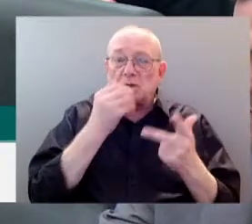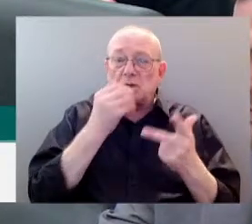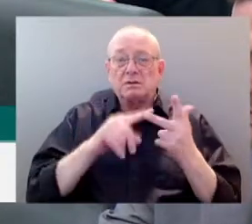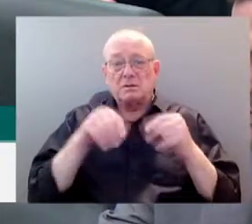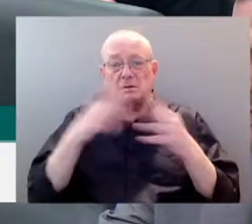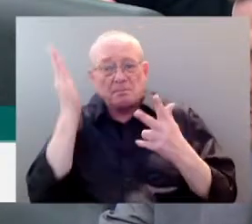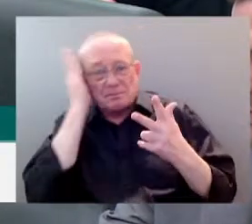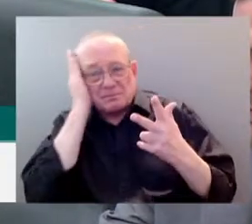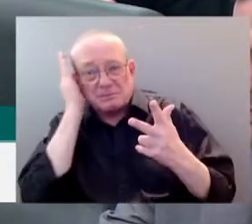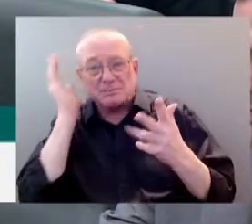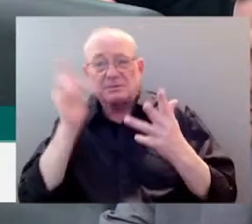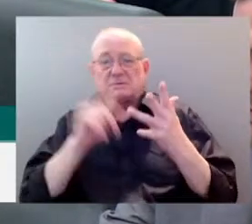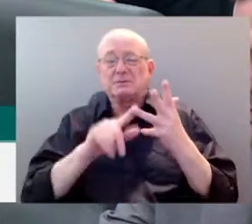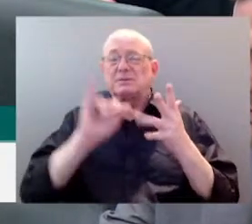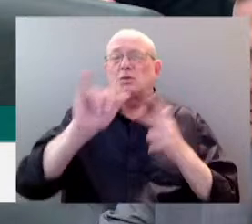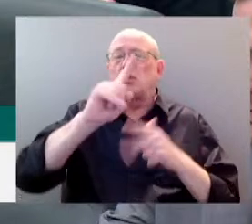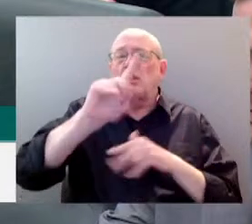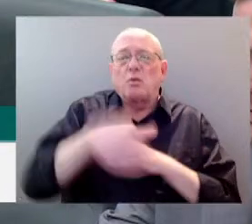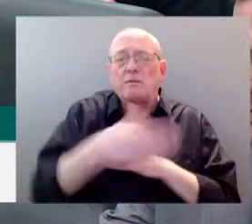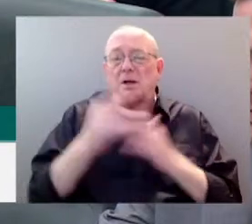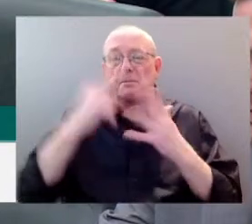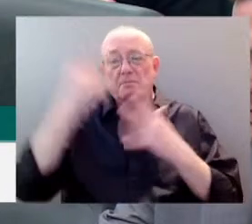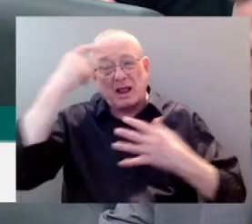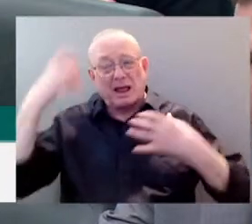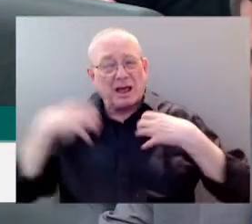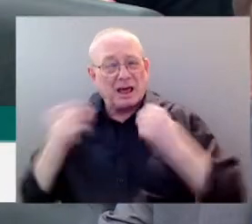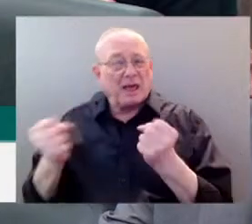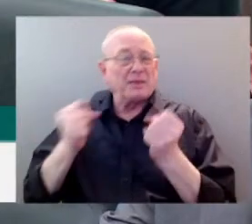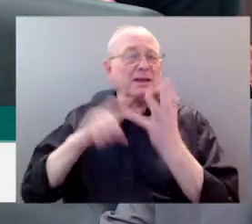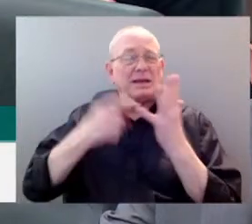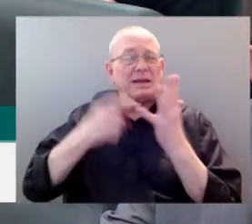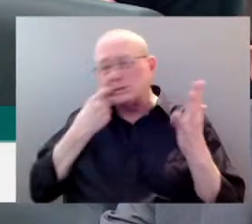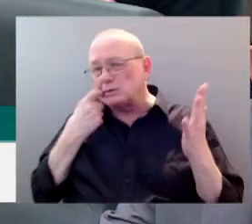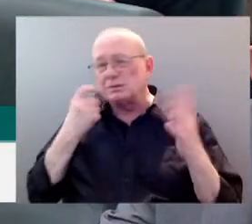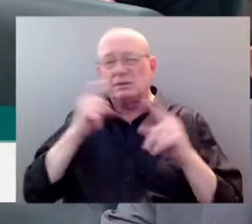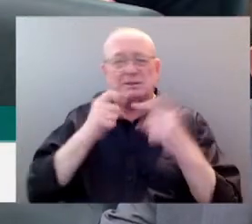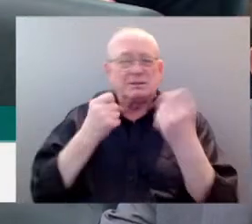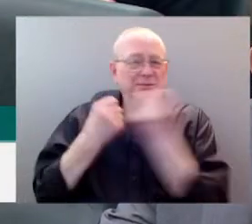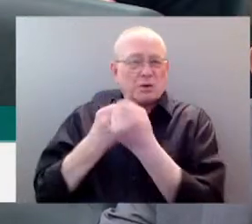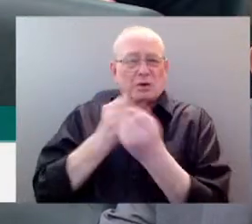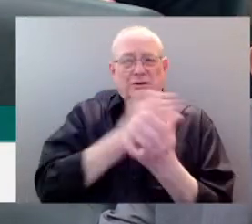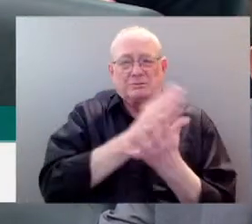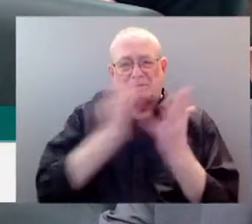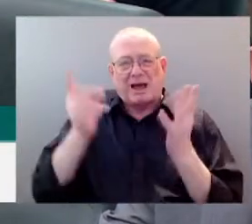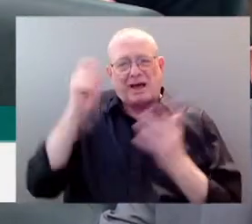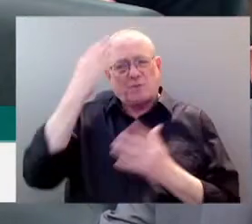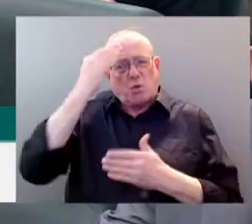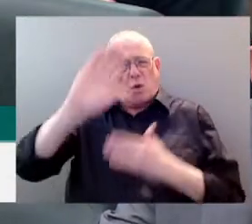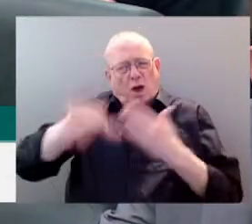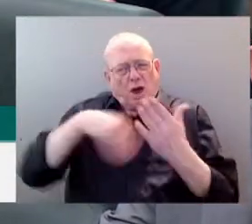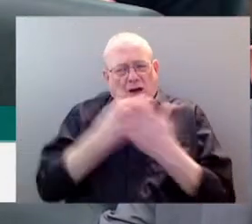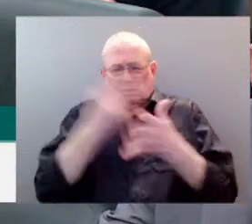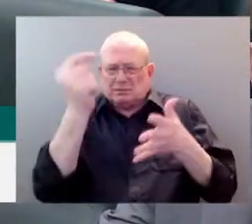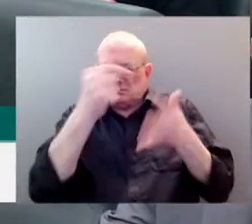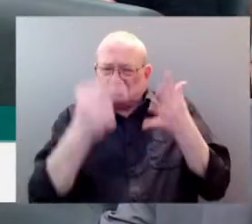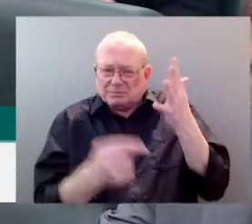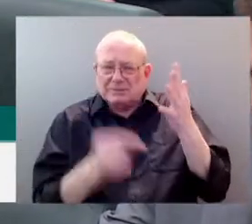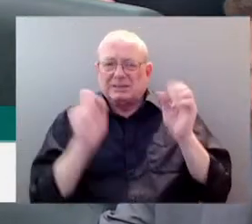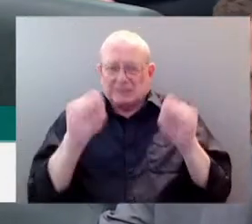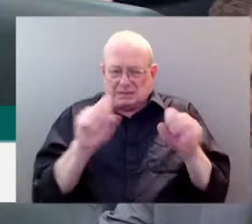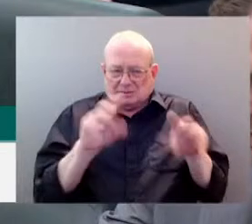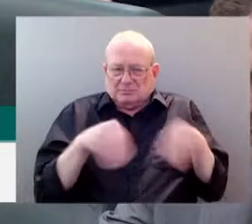whether it's mental health and addiction and we have to make sure that every service provider is able to deliver the care that they're promising if they